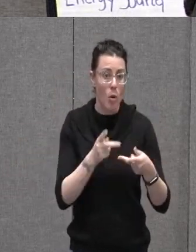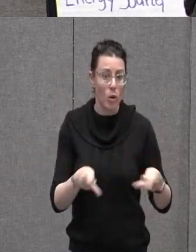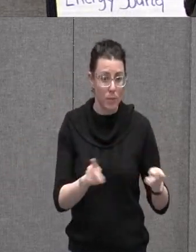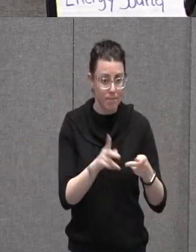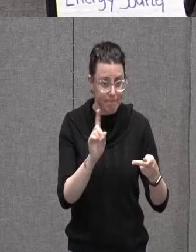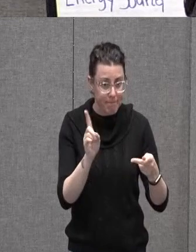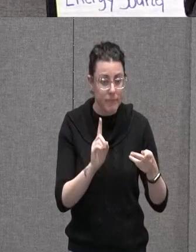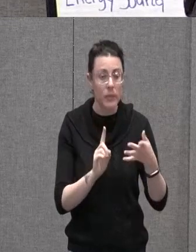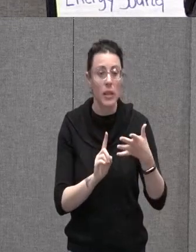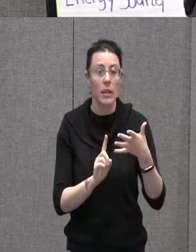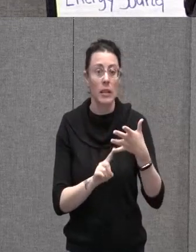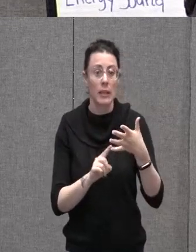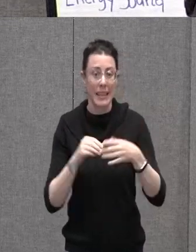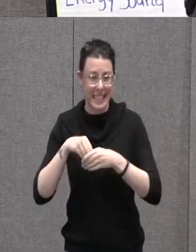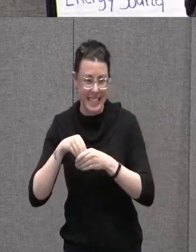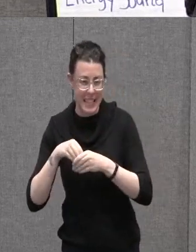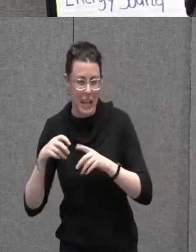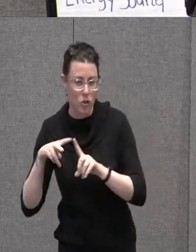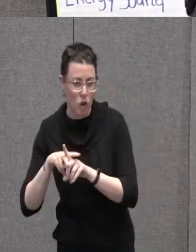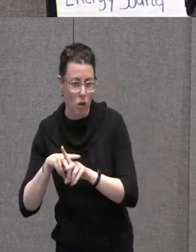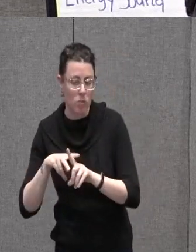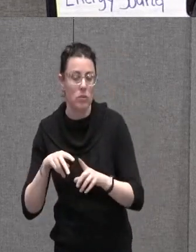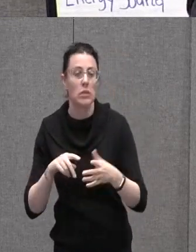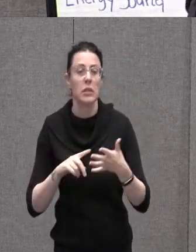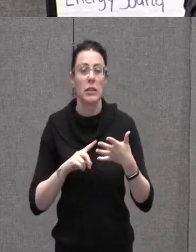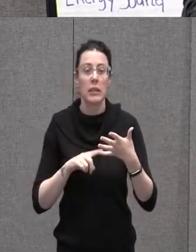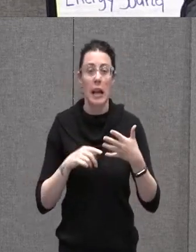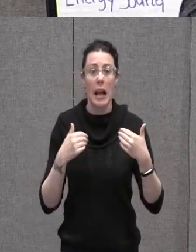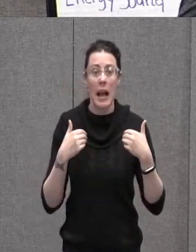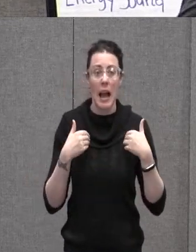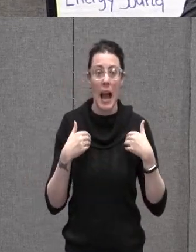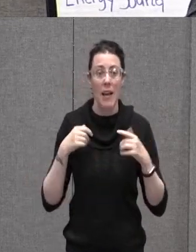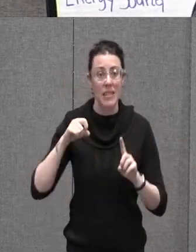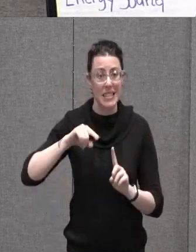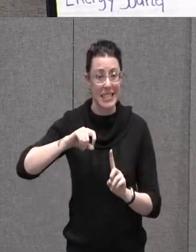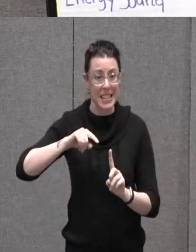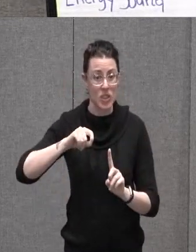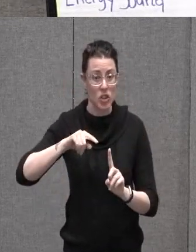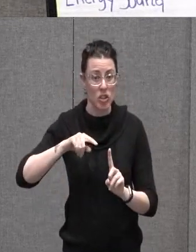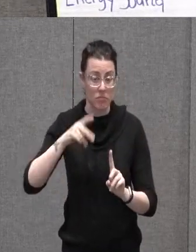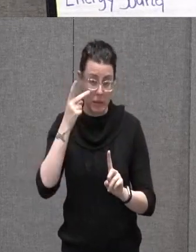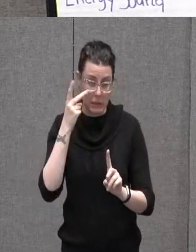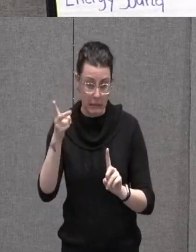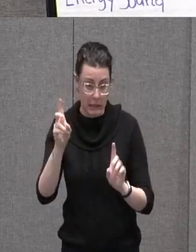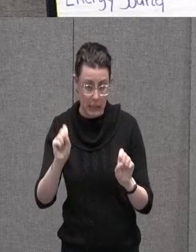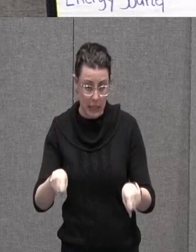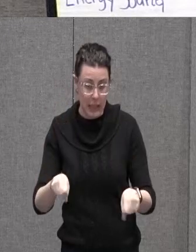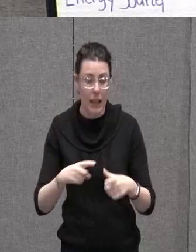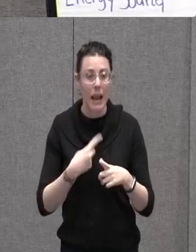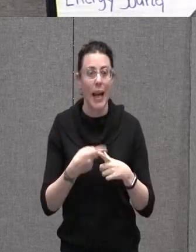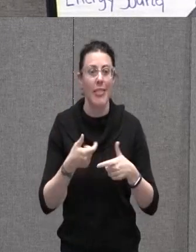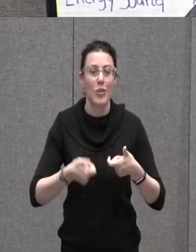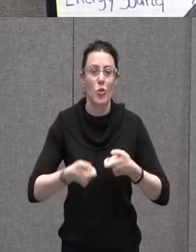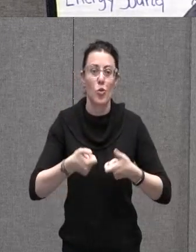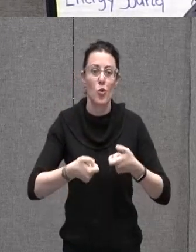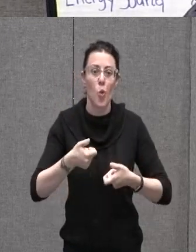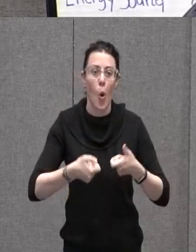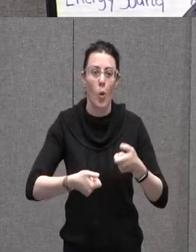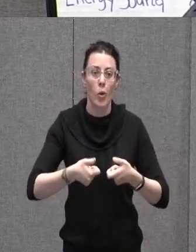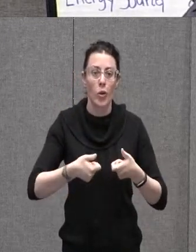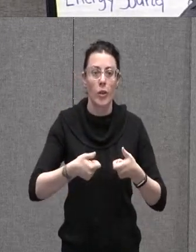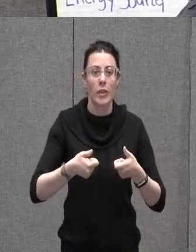And it has a sensor that can see. And it has the controller that acts as the brain.